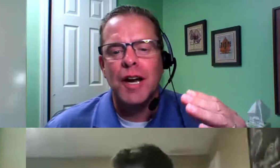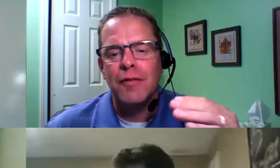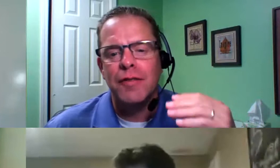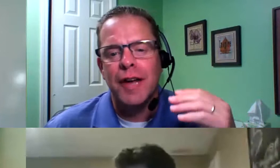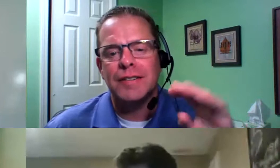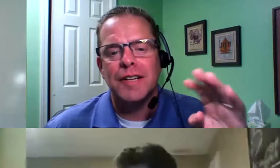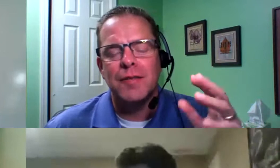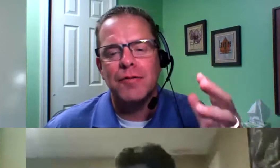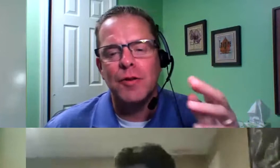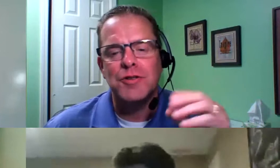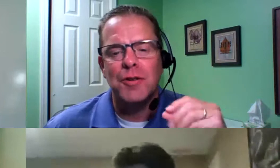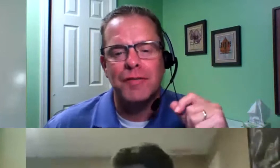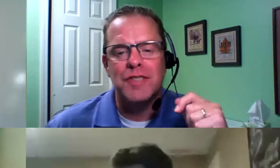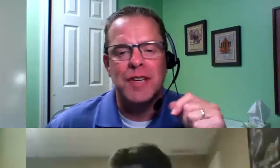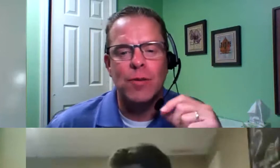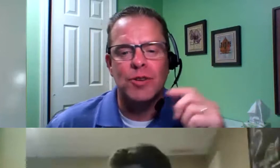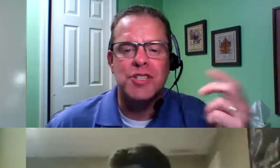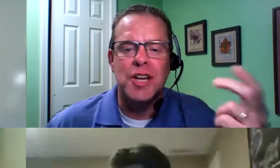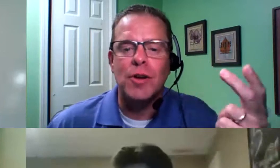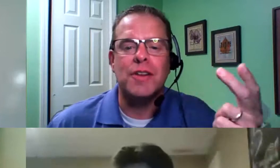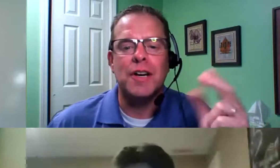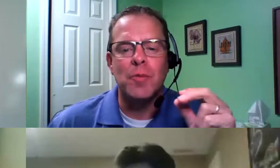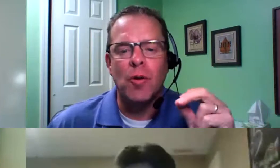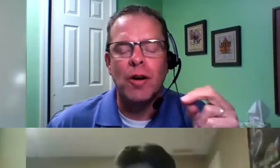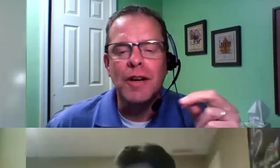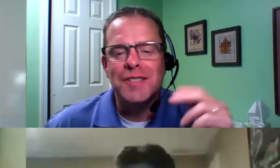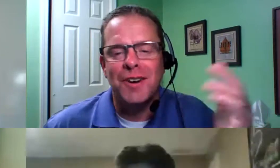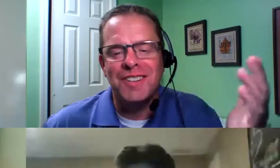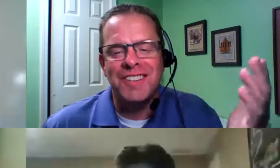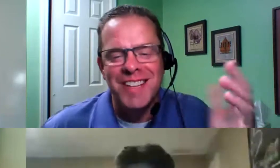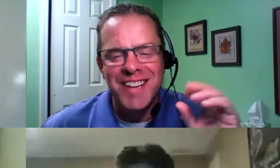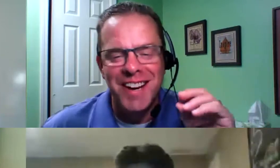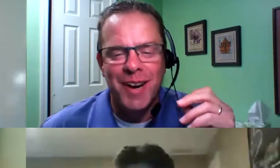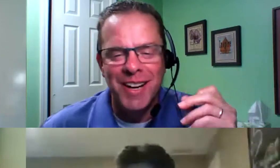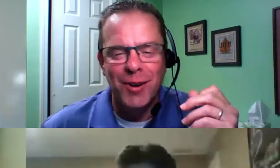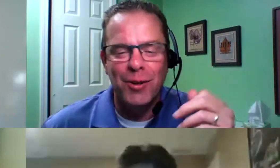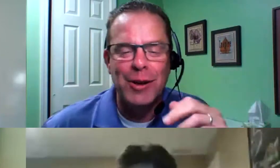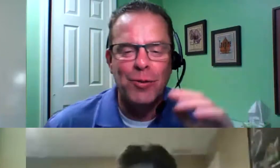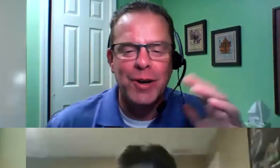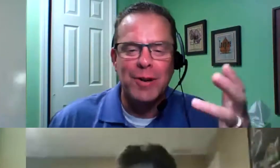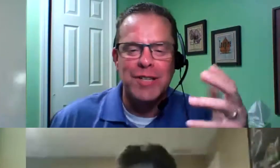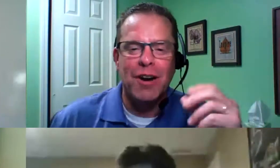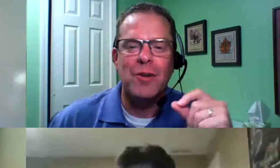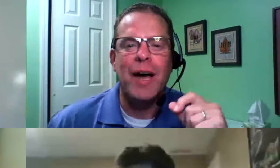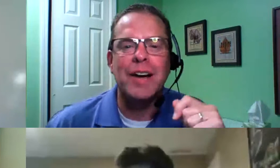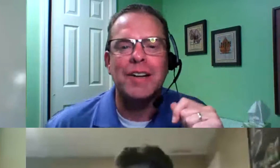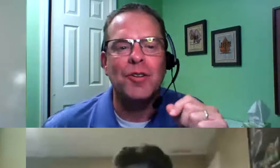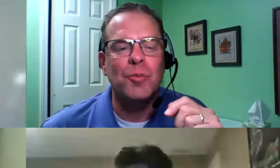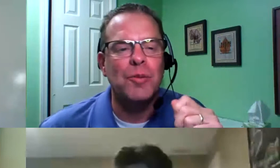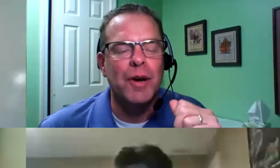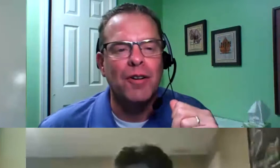be strong enough that folks don't have to say we're stuck with it anymore. So that's kind of my goal, that we talk about it in a little bit